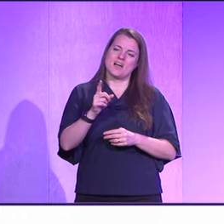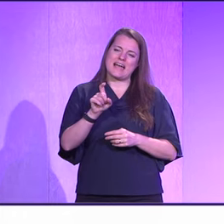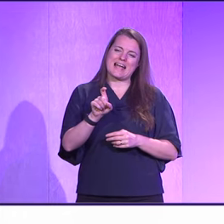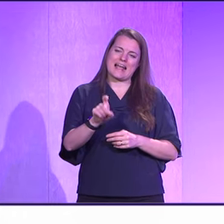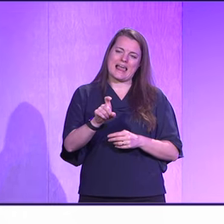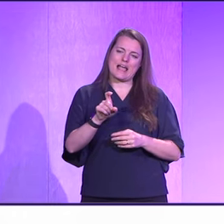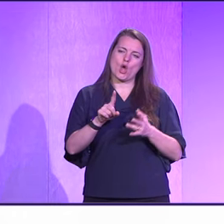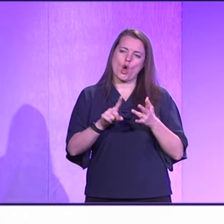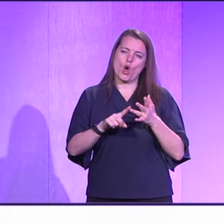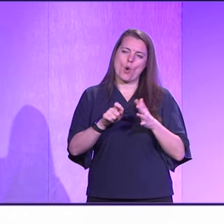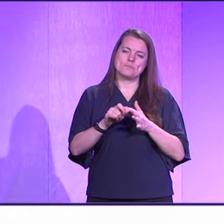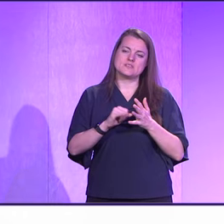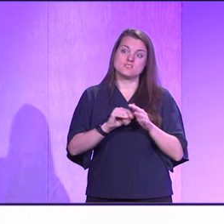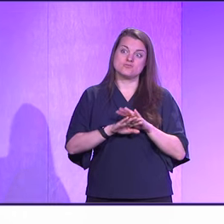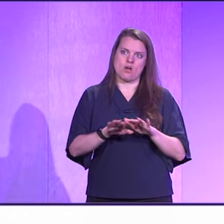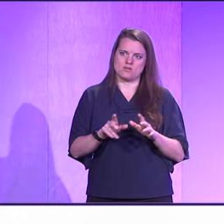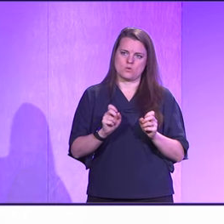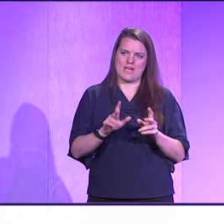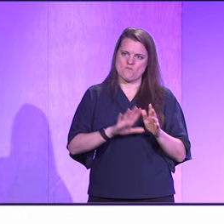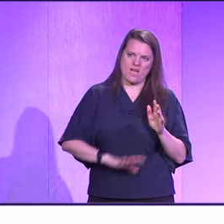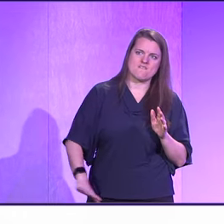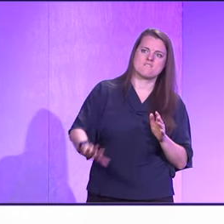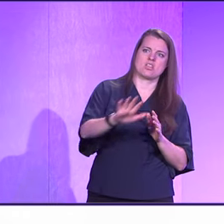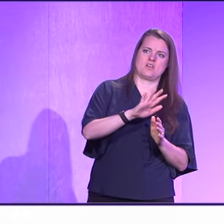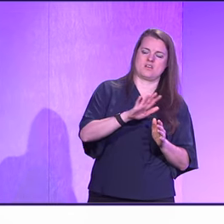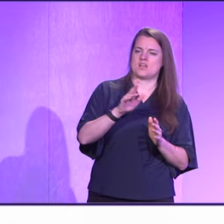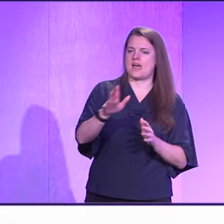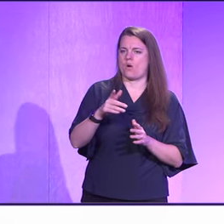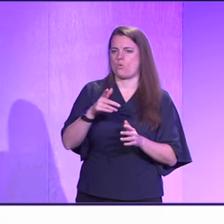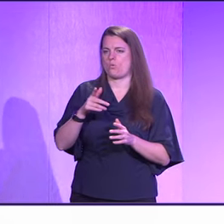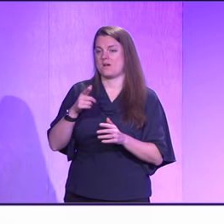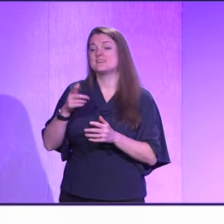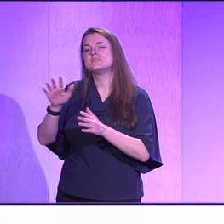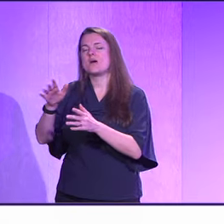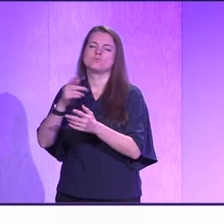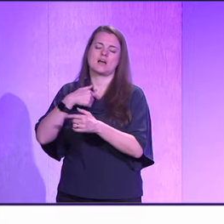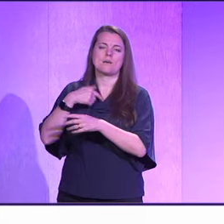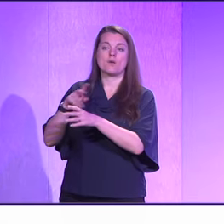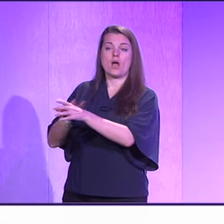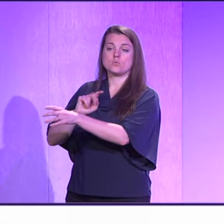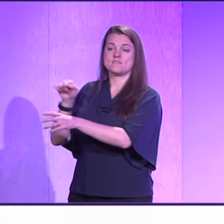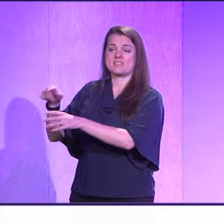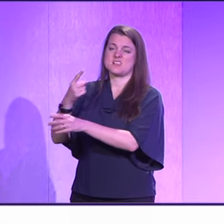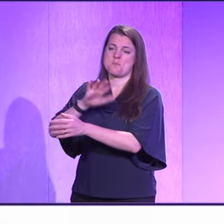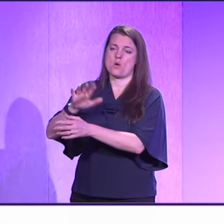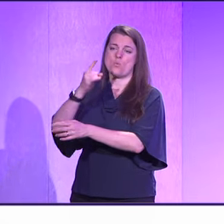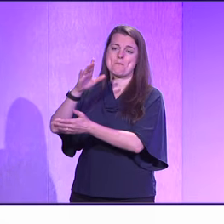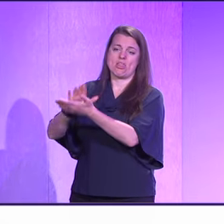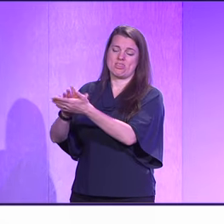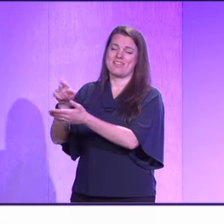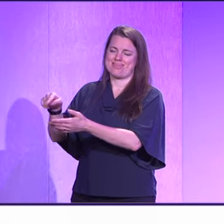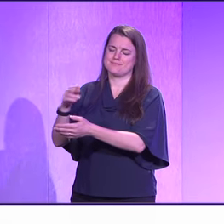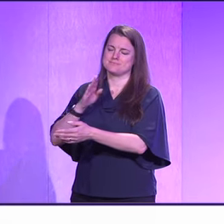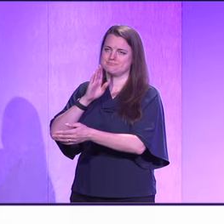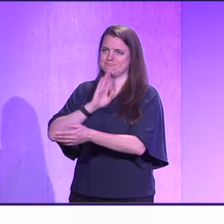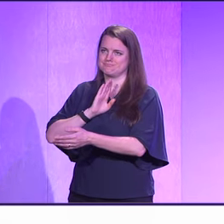and everything, absolutely everything, is infrastructure as code might not continue. I'm leaving this organization in about a month. That makes me